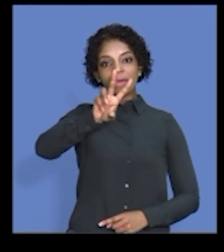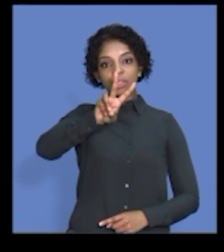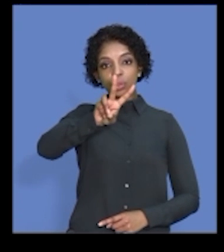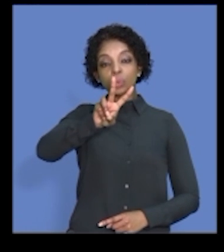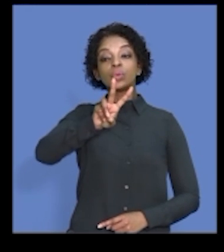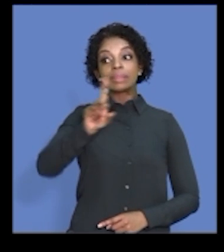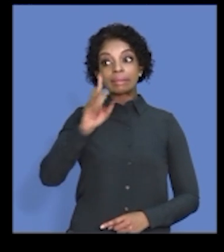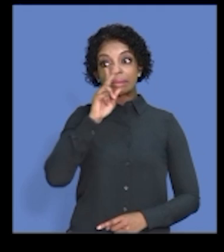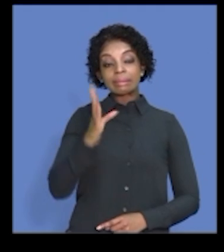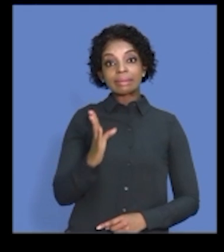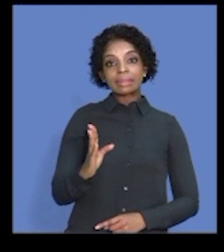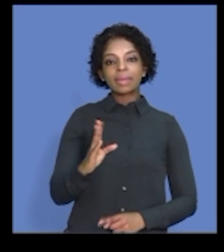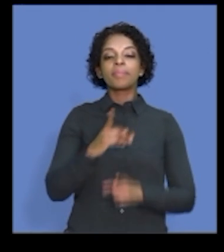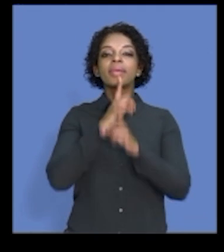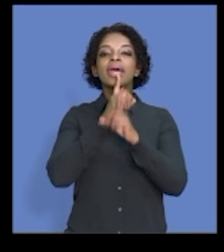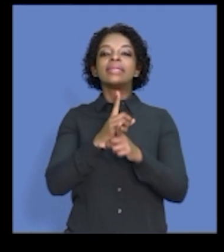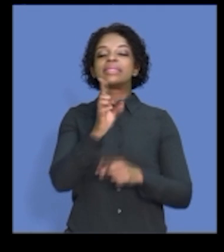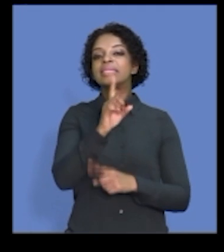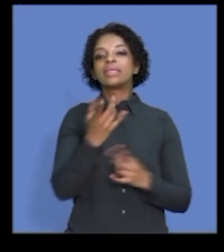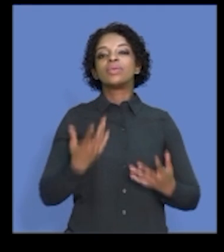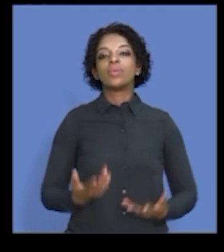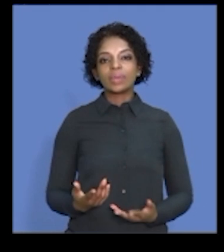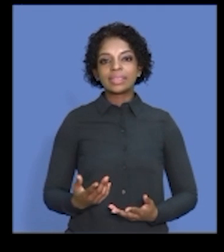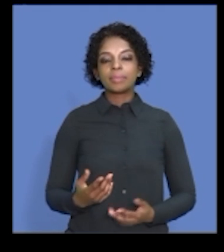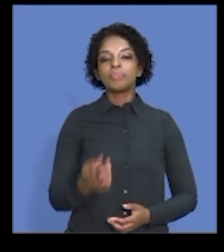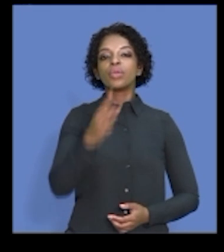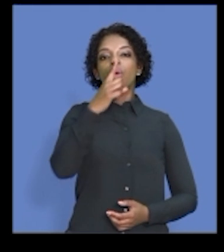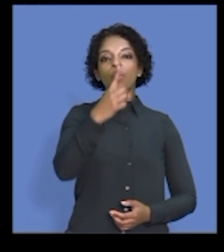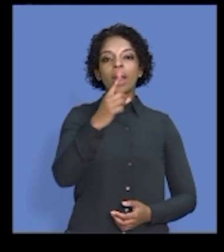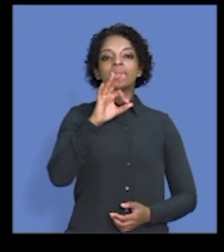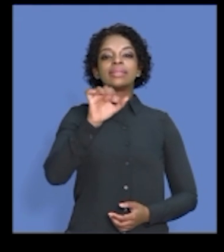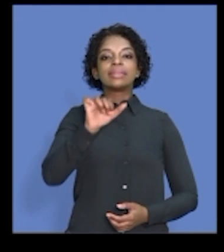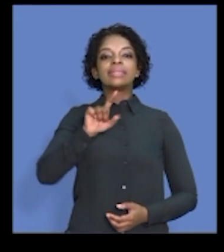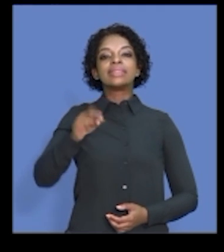1372x, as you can see there, is equal to